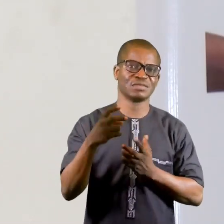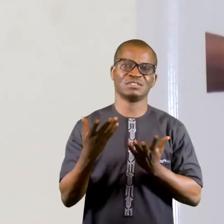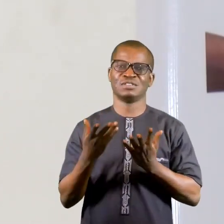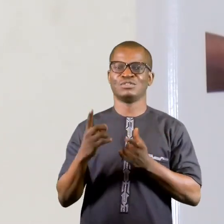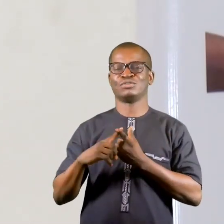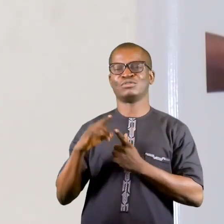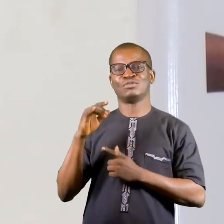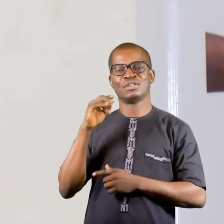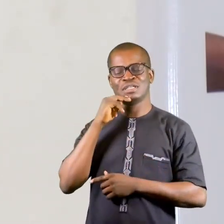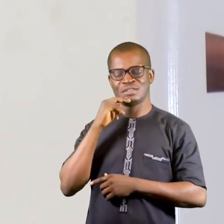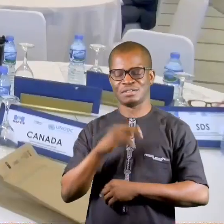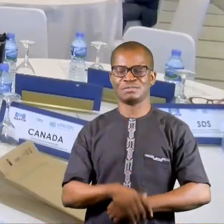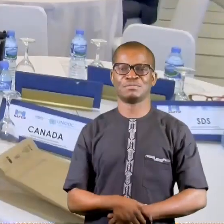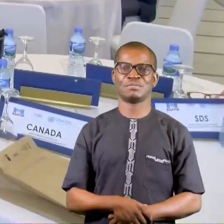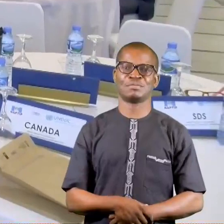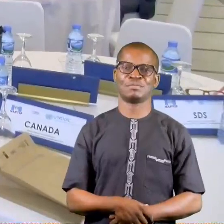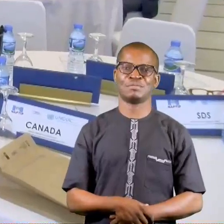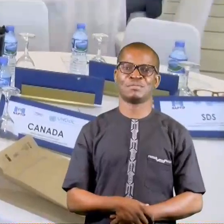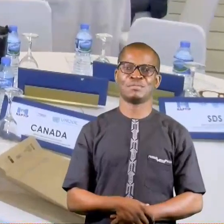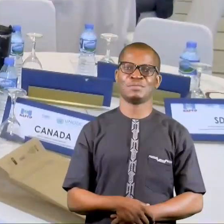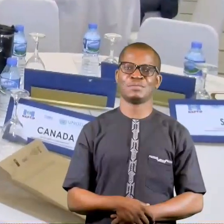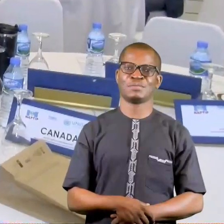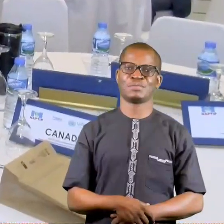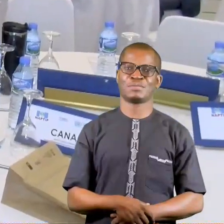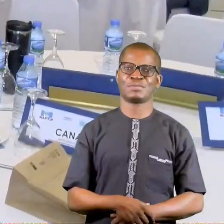through into Nigeria.